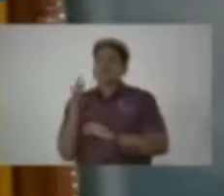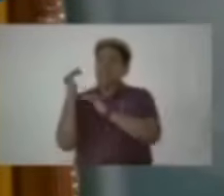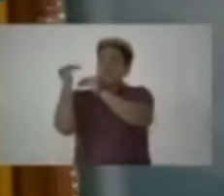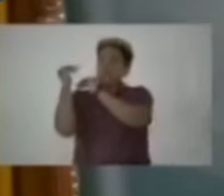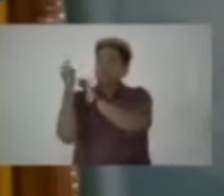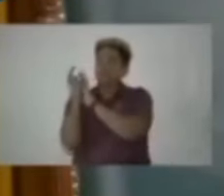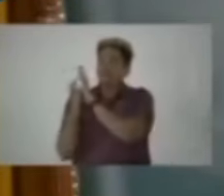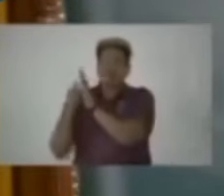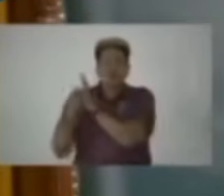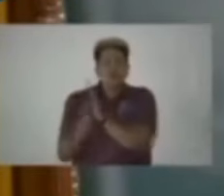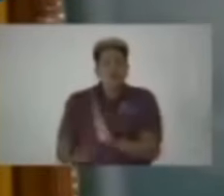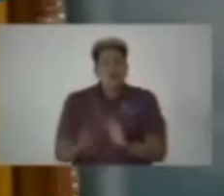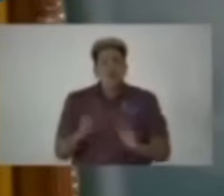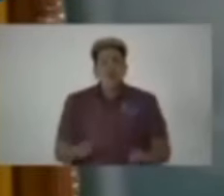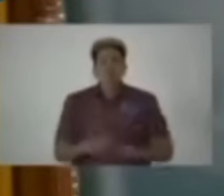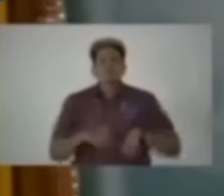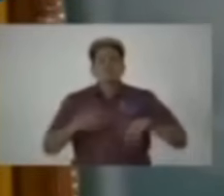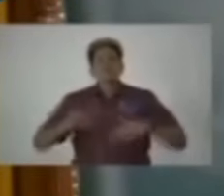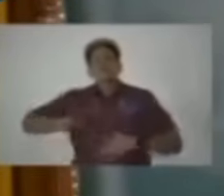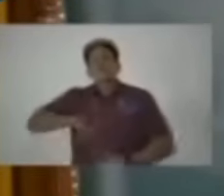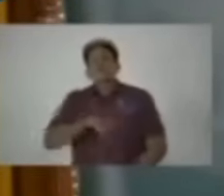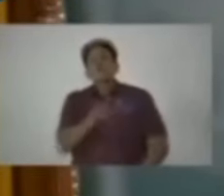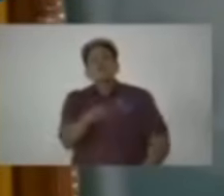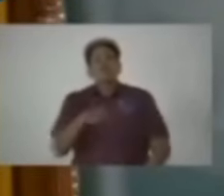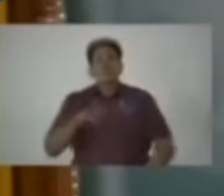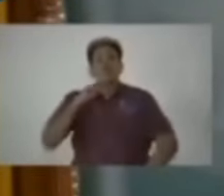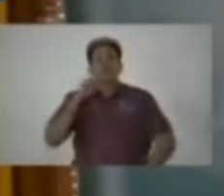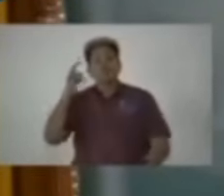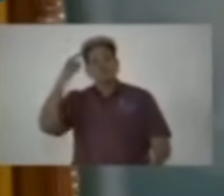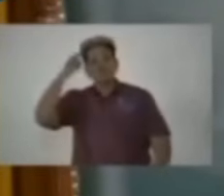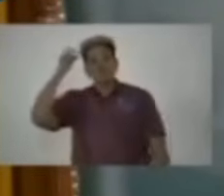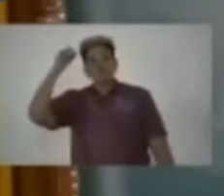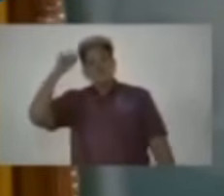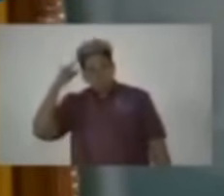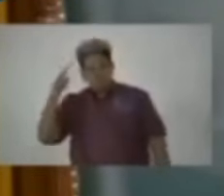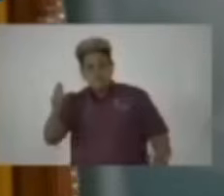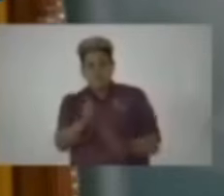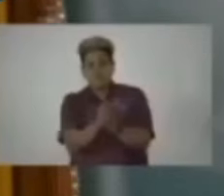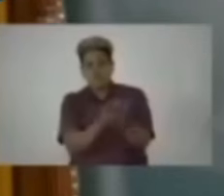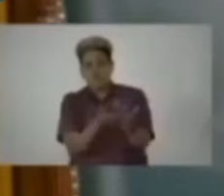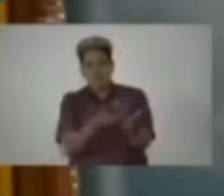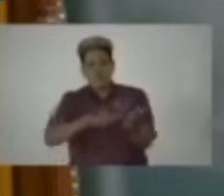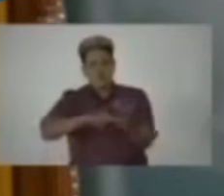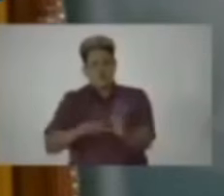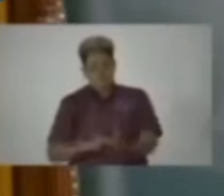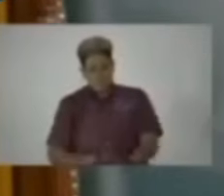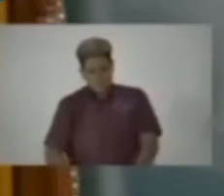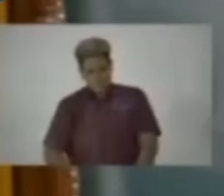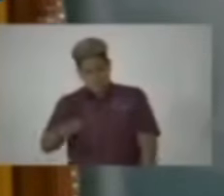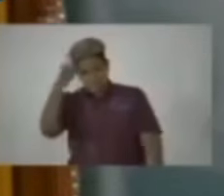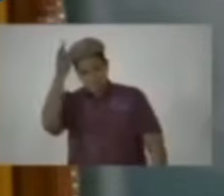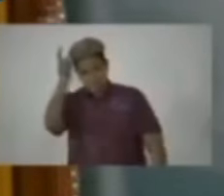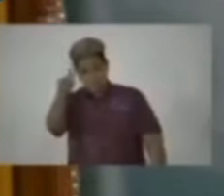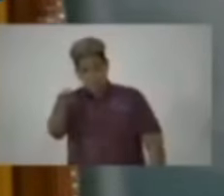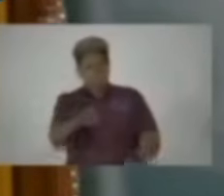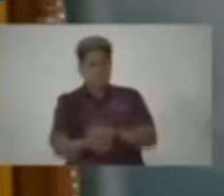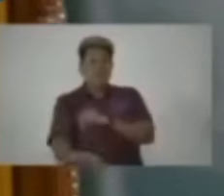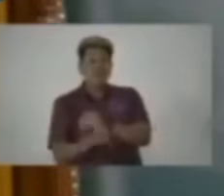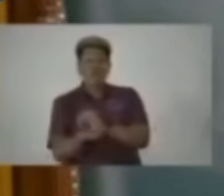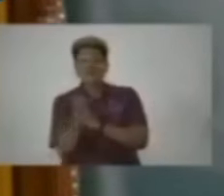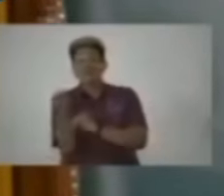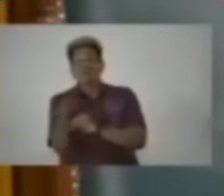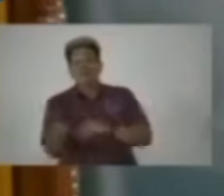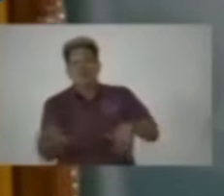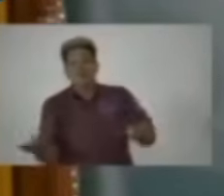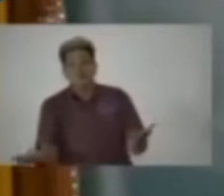as legislators, we should have a sound understanding of the law, as it